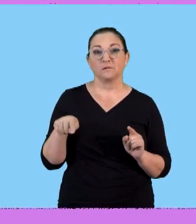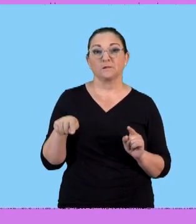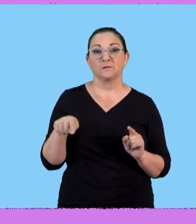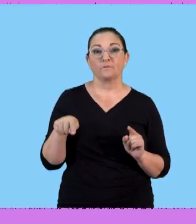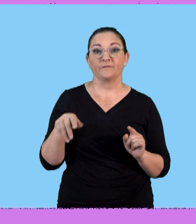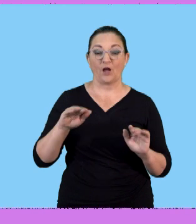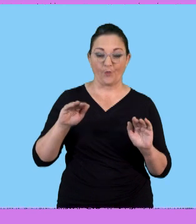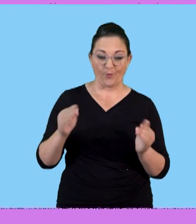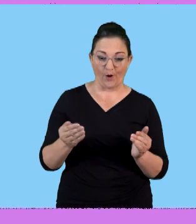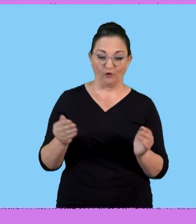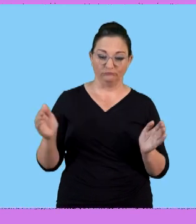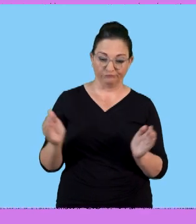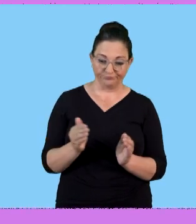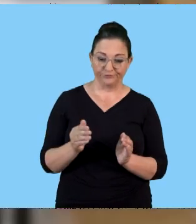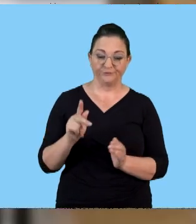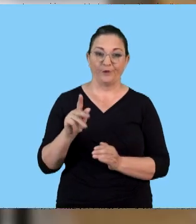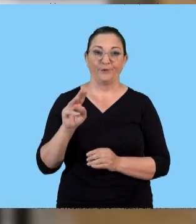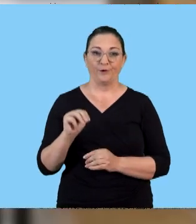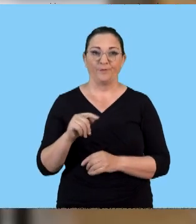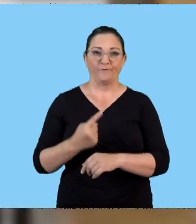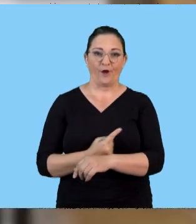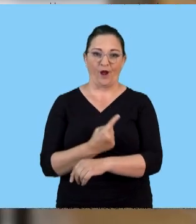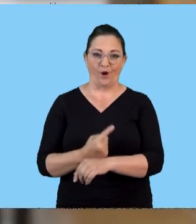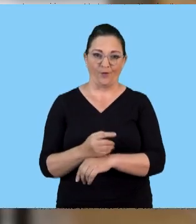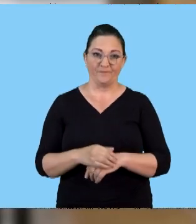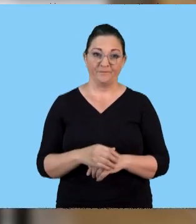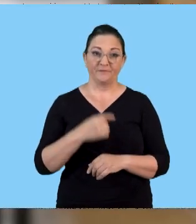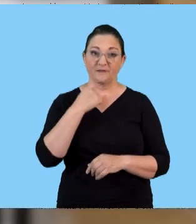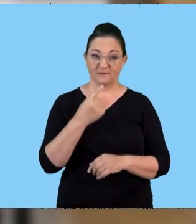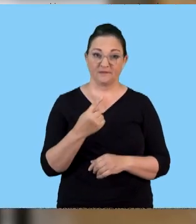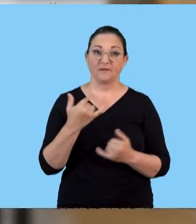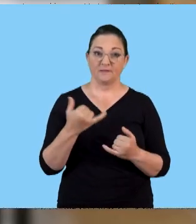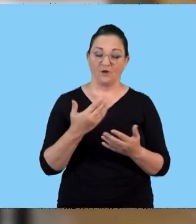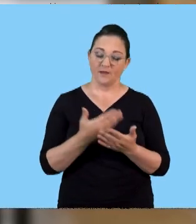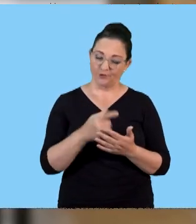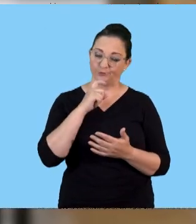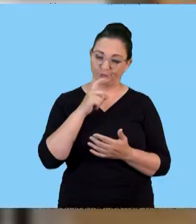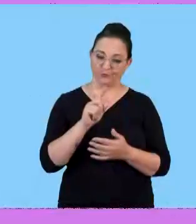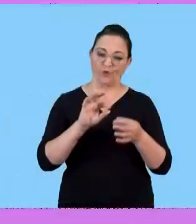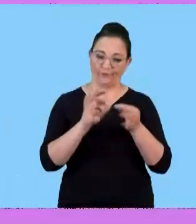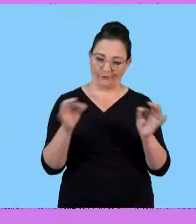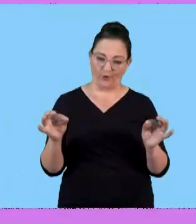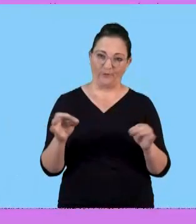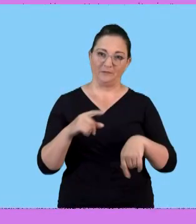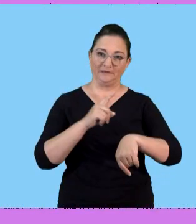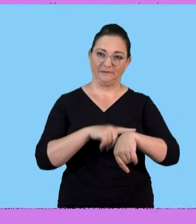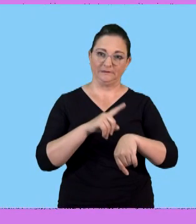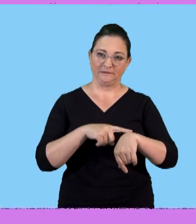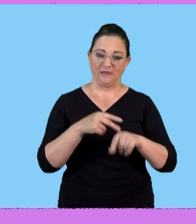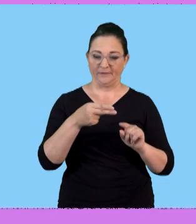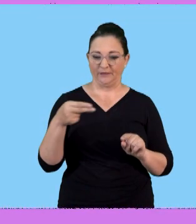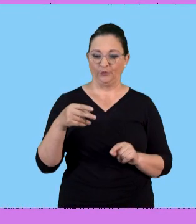with, right? Rounded to the nearest kilometer per hour. Then says you may use the formula time equals